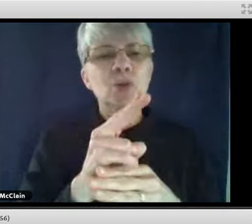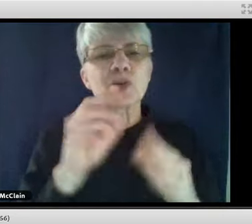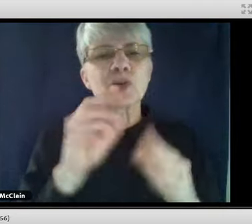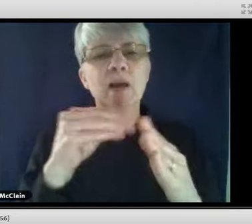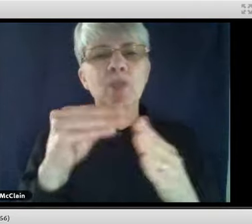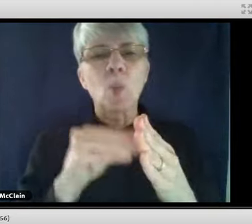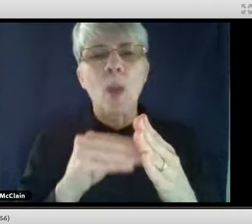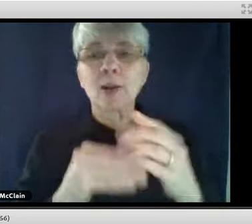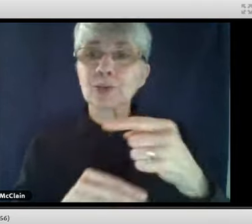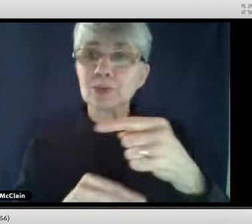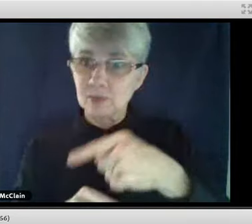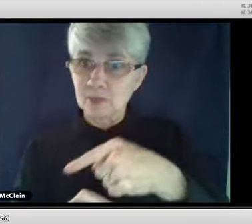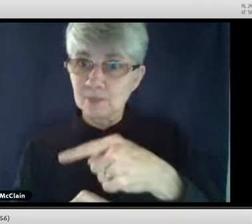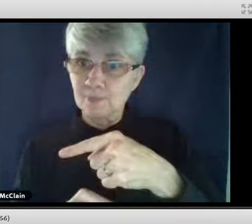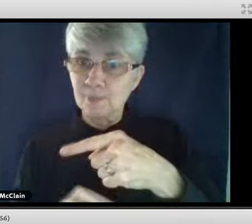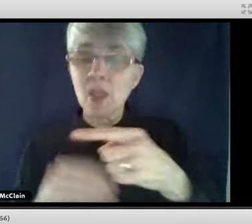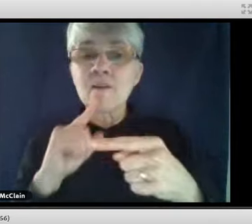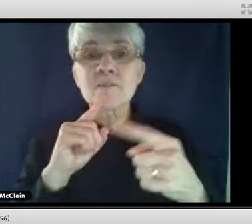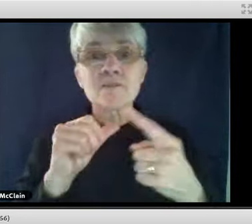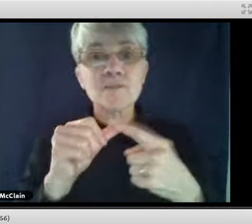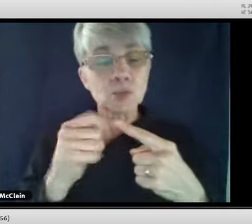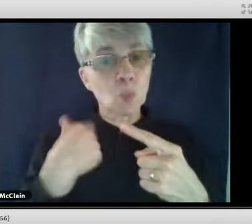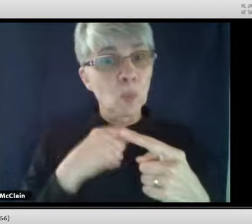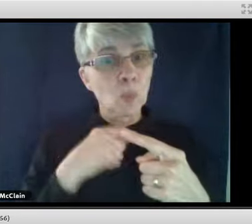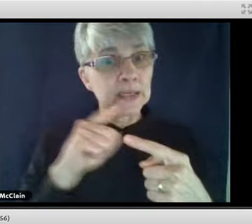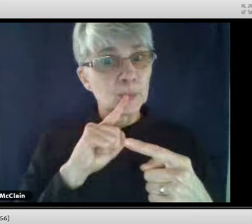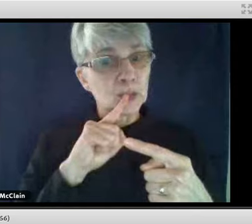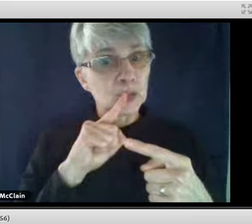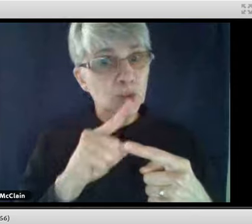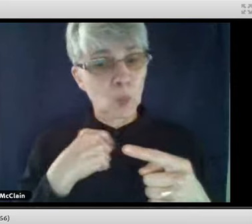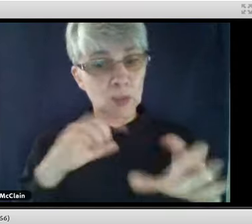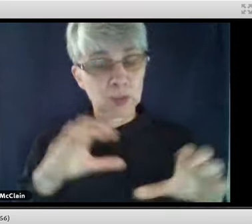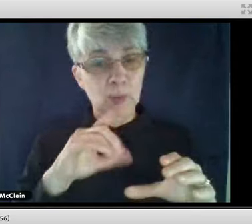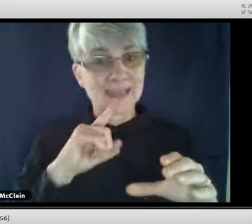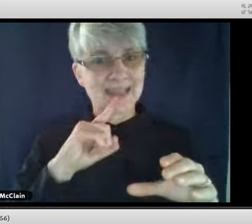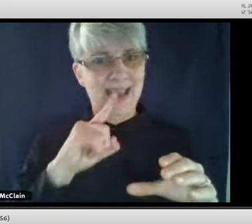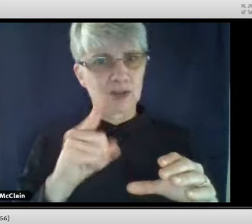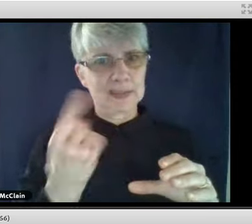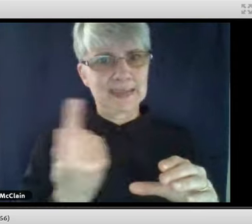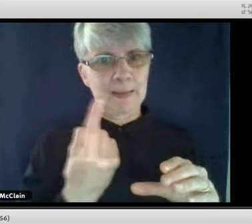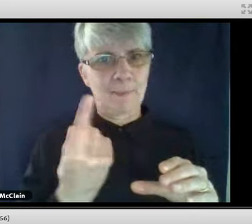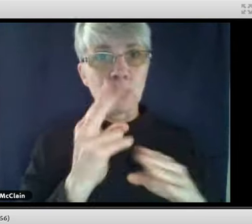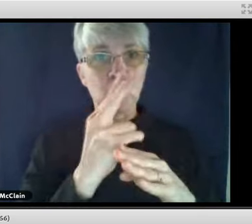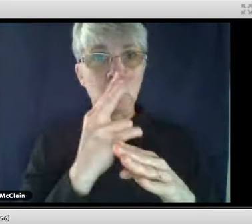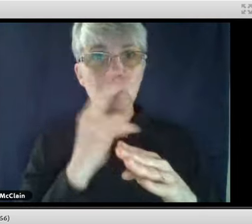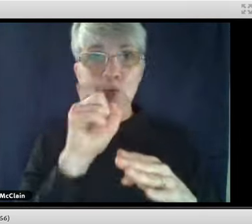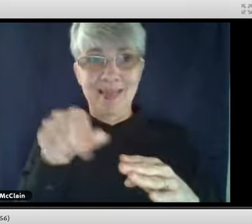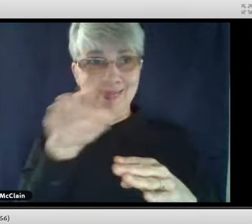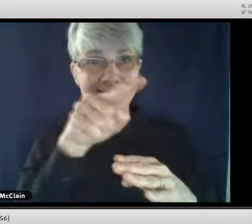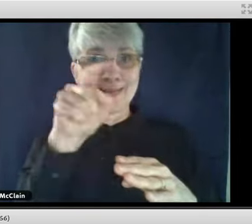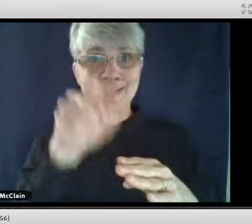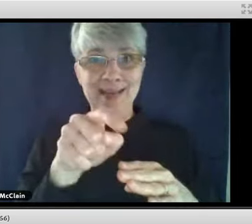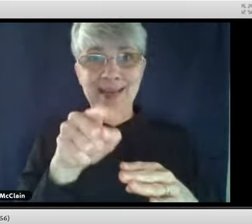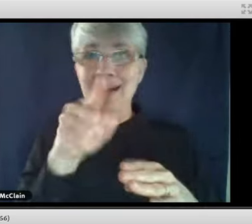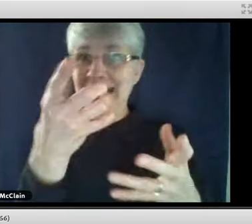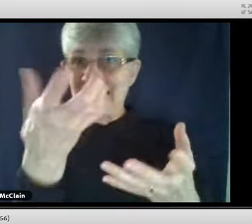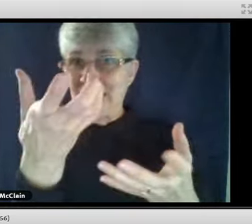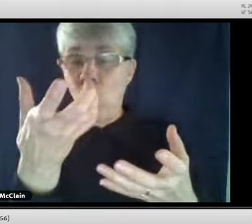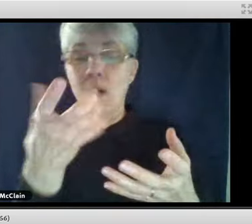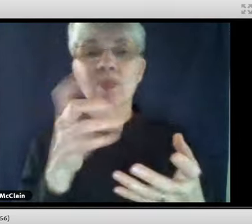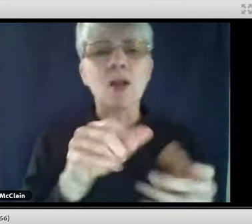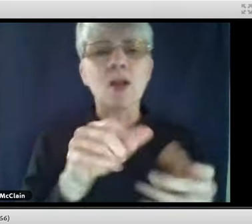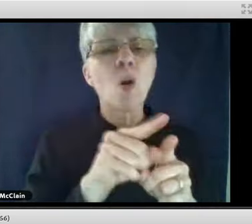So first of all, we need to make sure that what we're doing is actually something the users need and want. But also